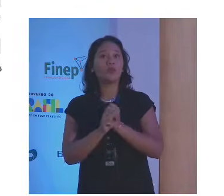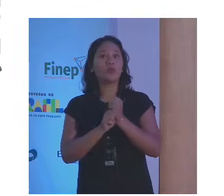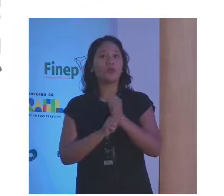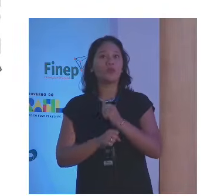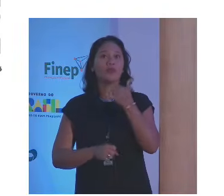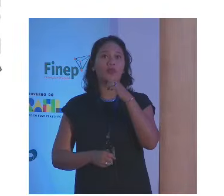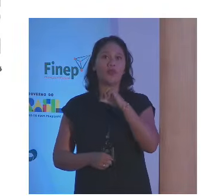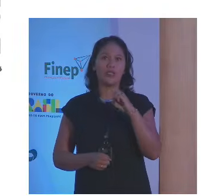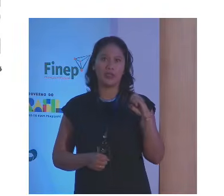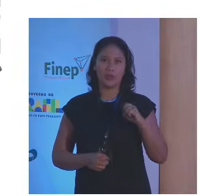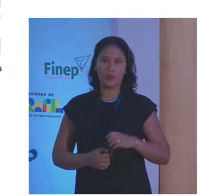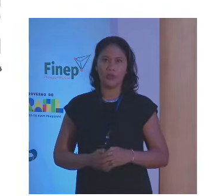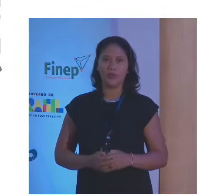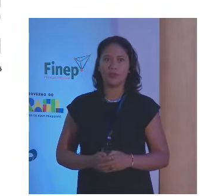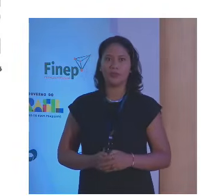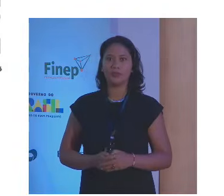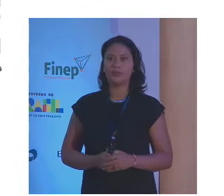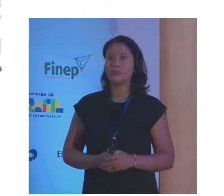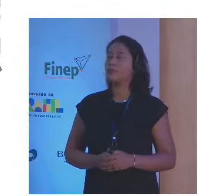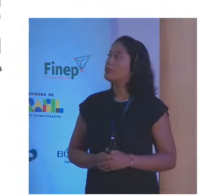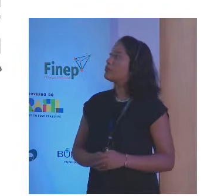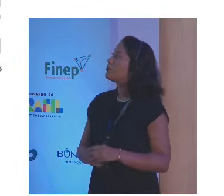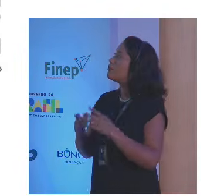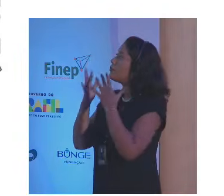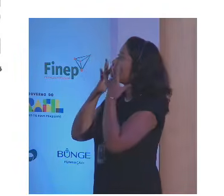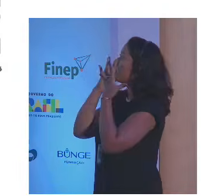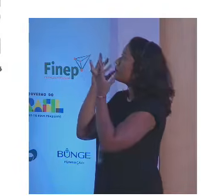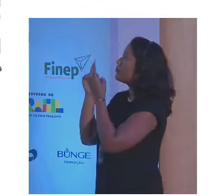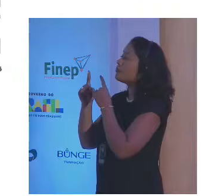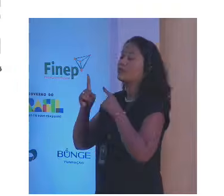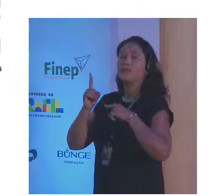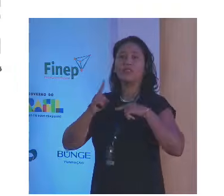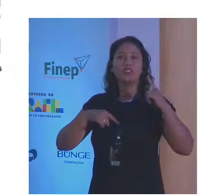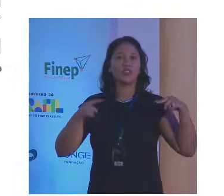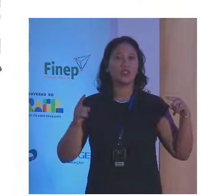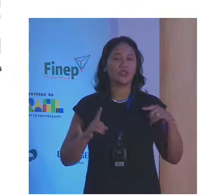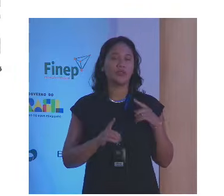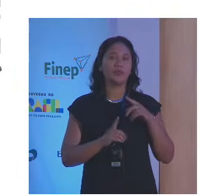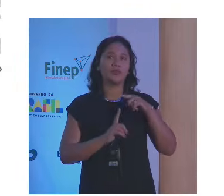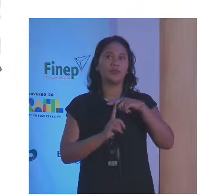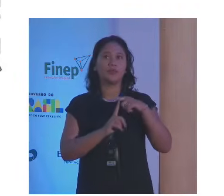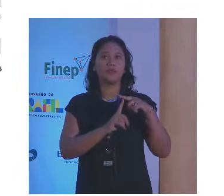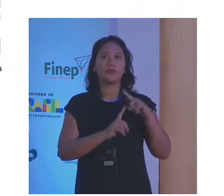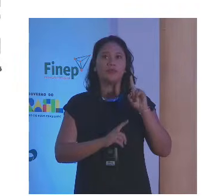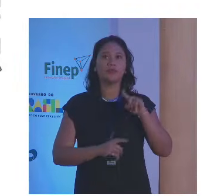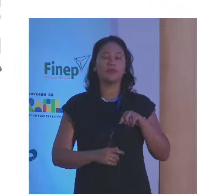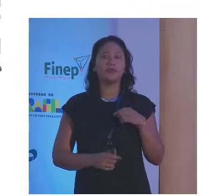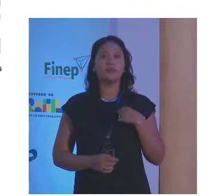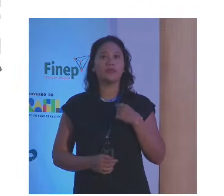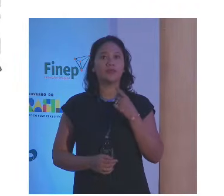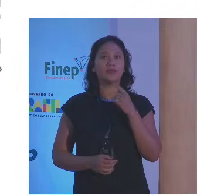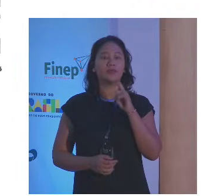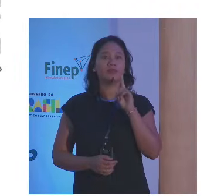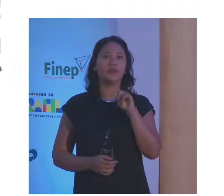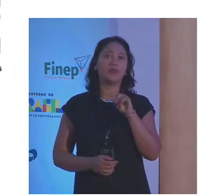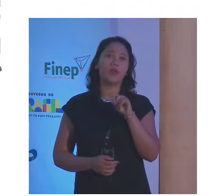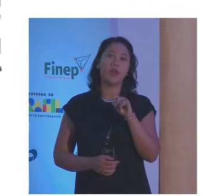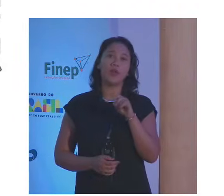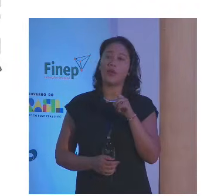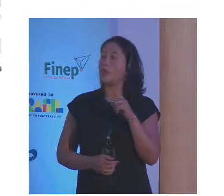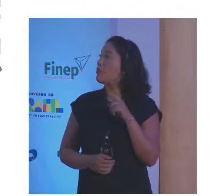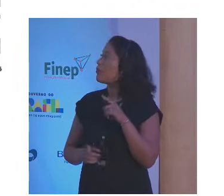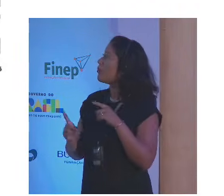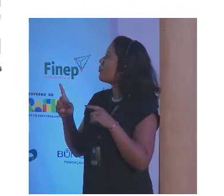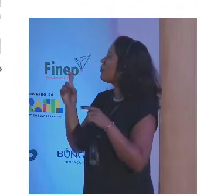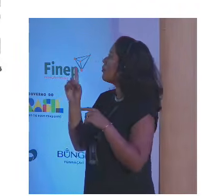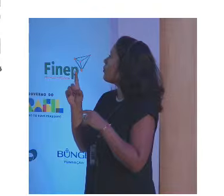Let's take a look at a different time scale completely. Here's the last 800,000 years of